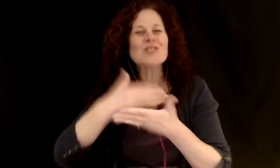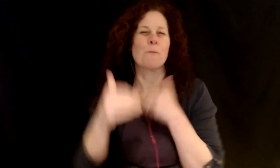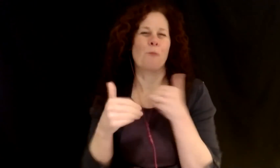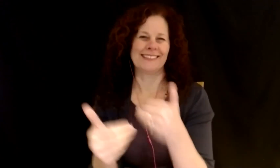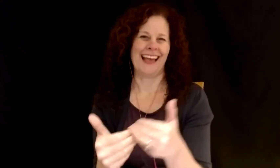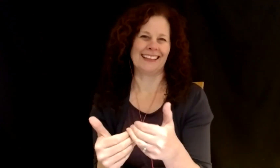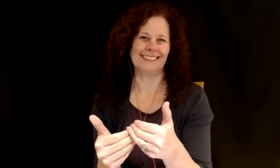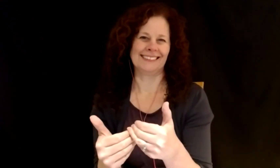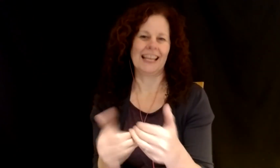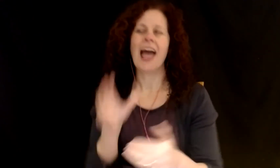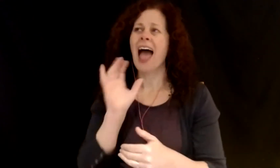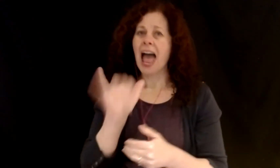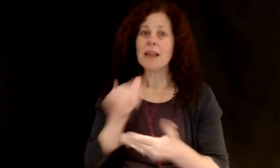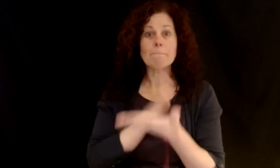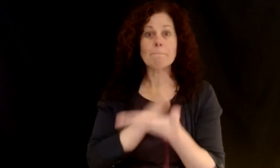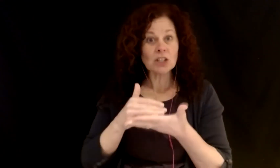something that has to incorporate,